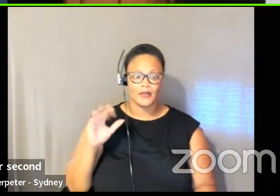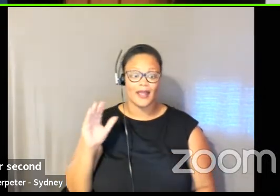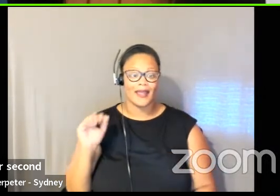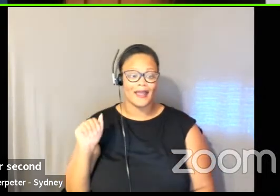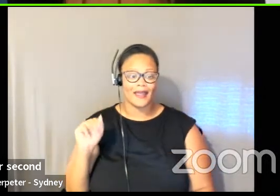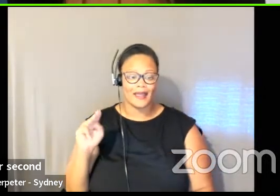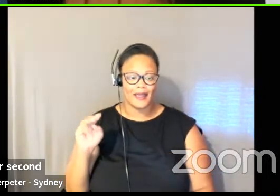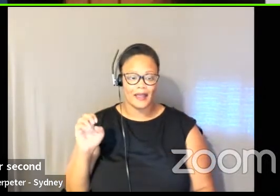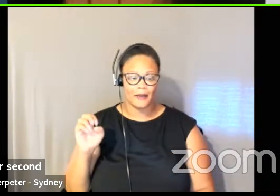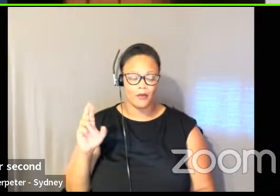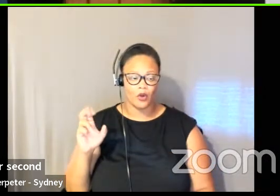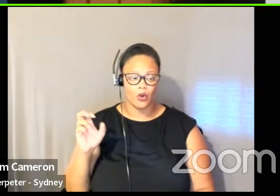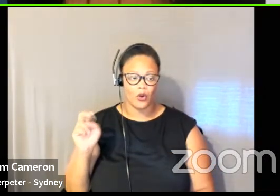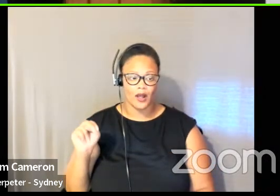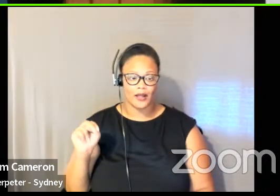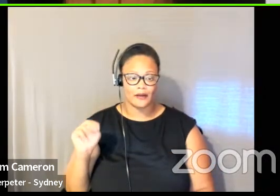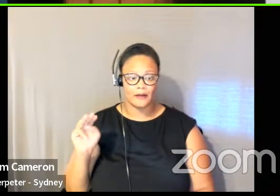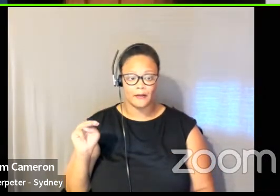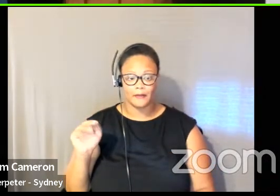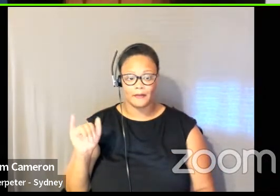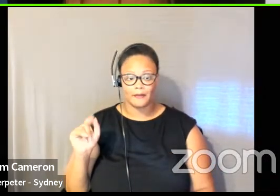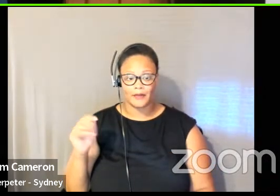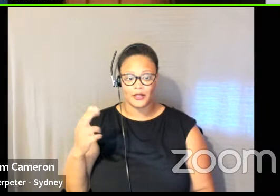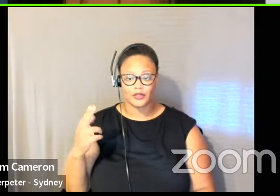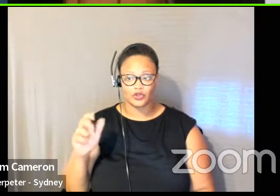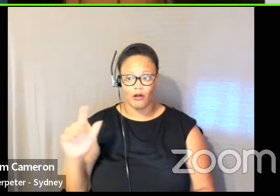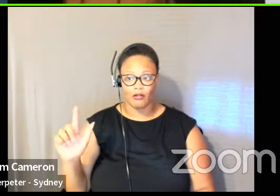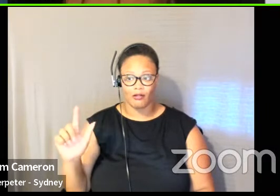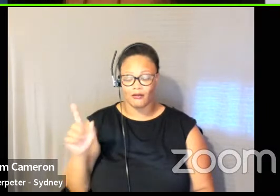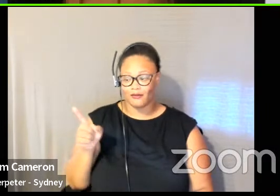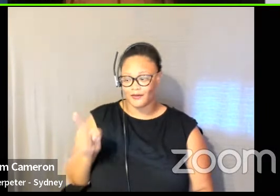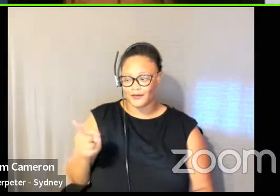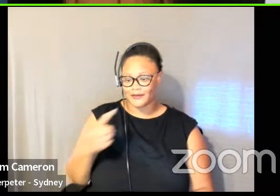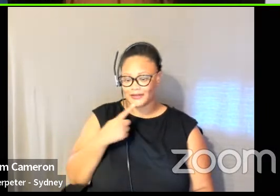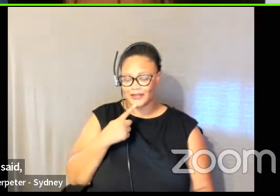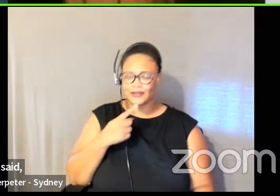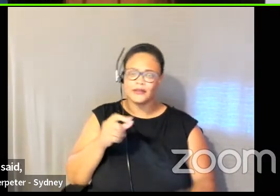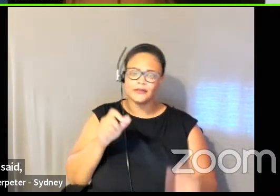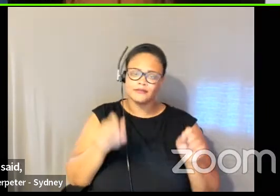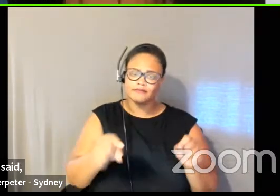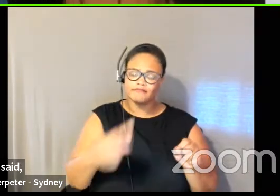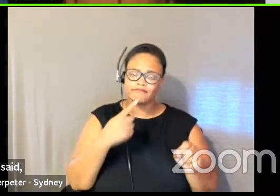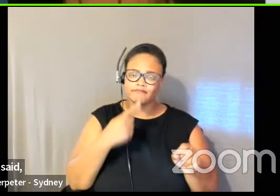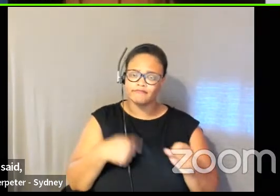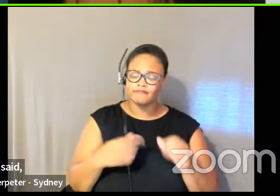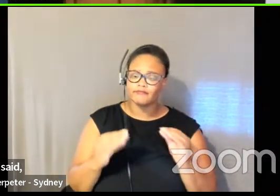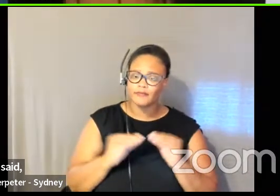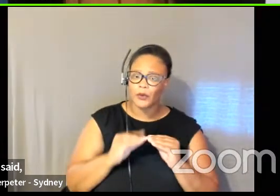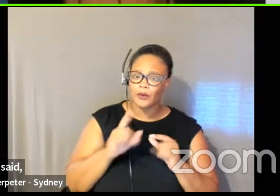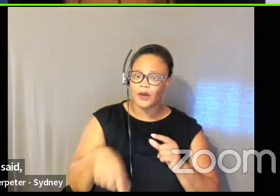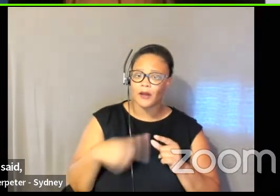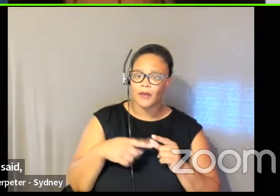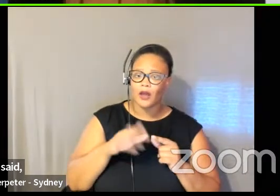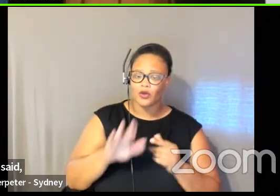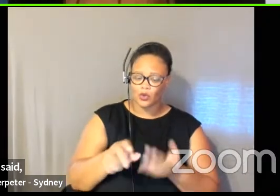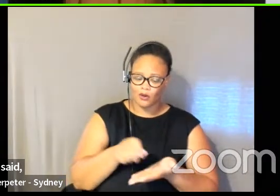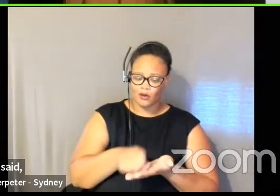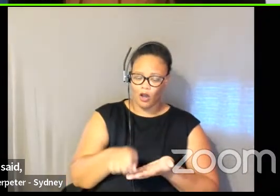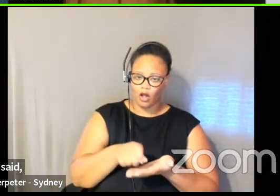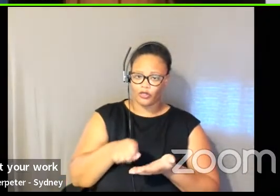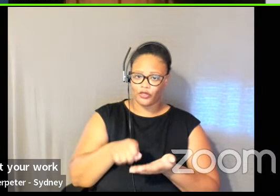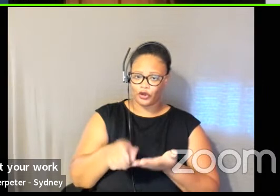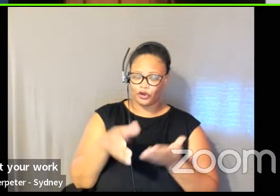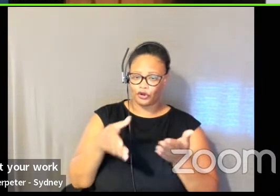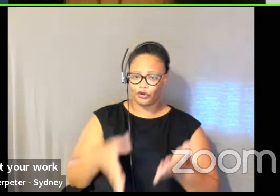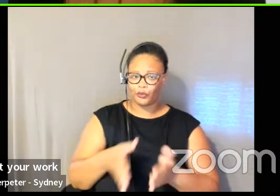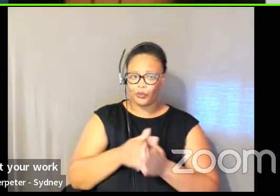Mitchell. And Cameron said, can you tell us more about your work as an author and